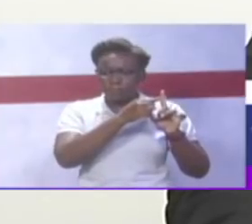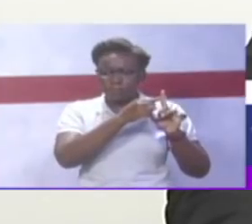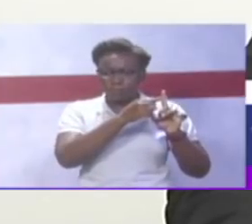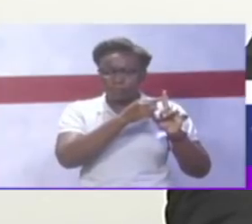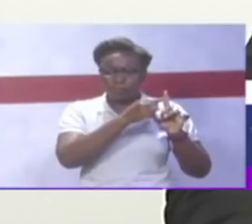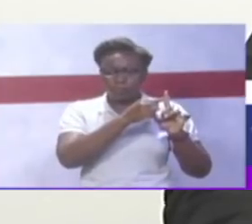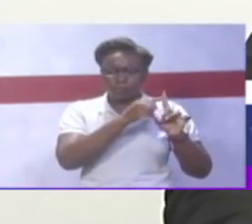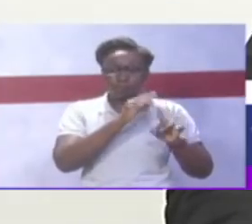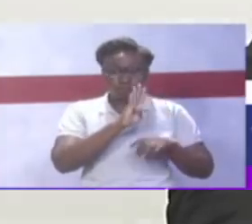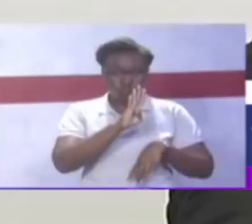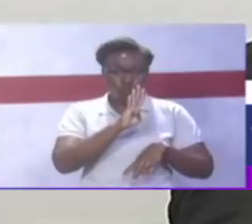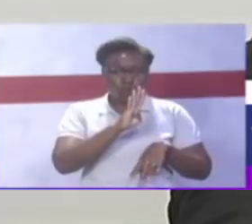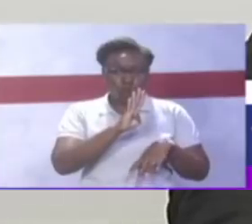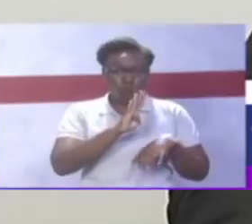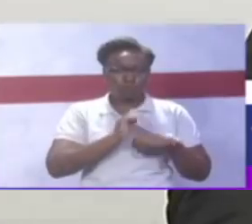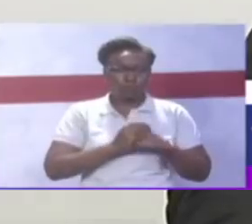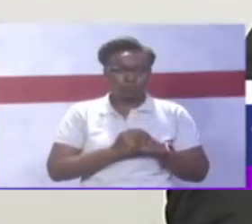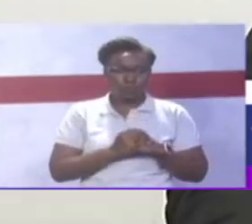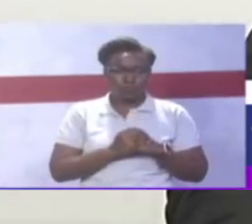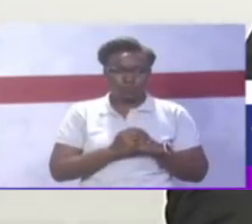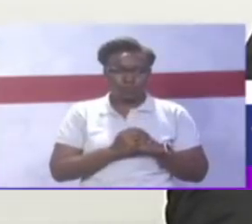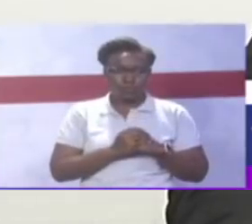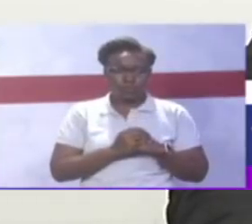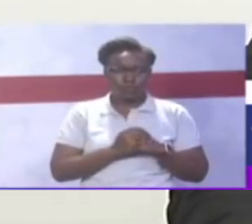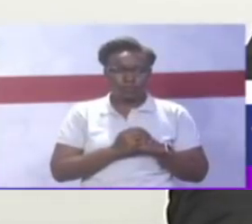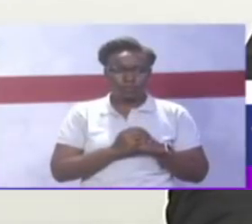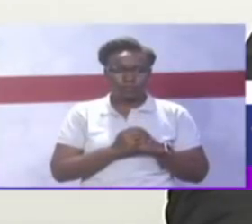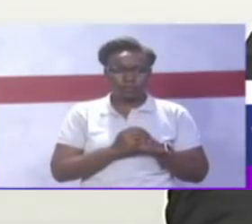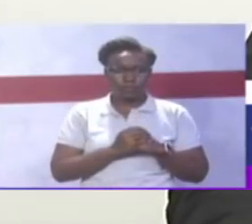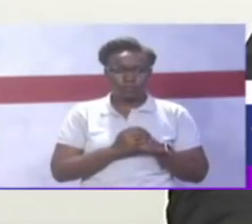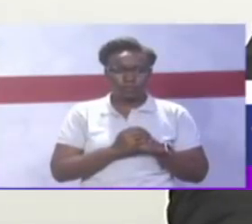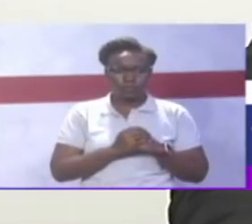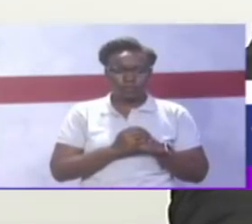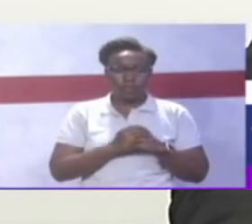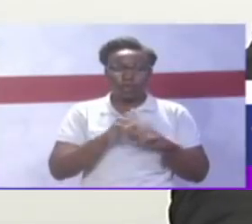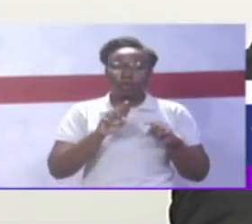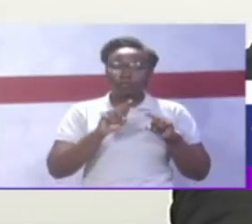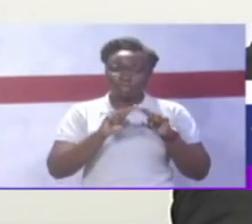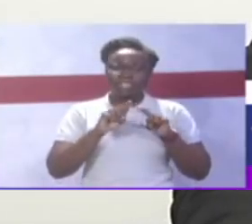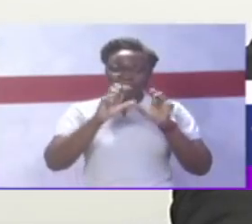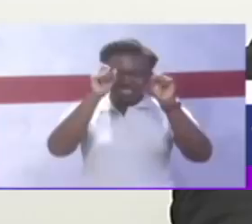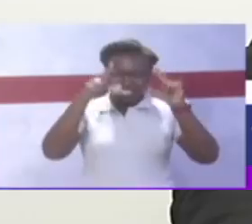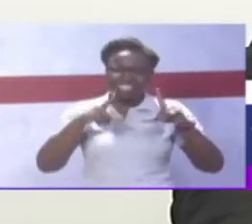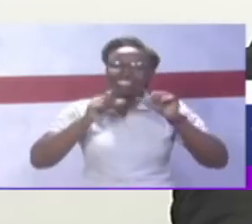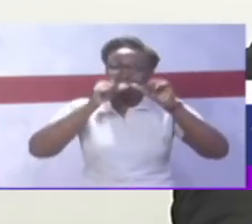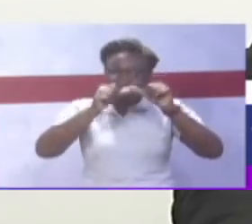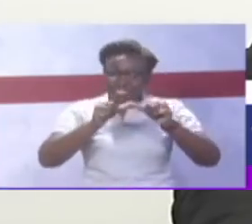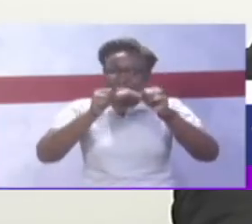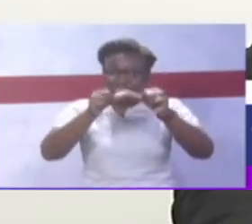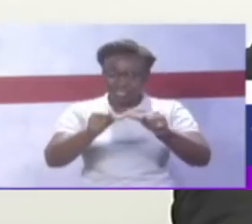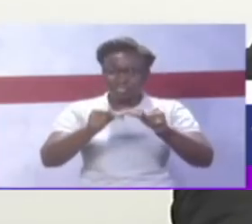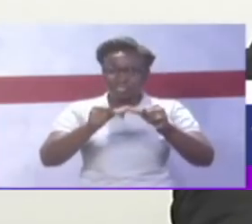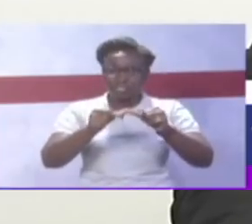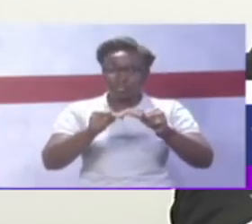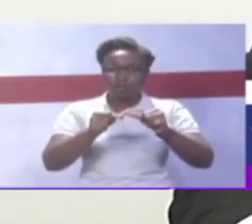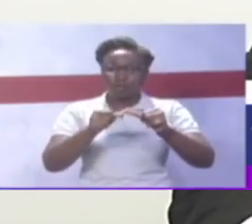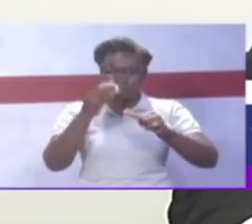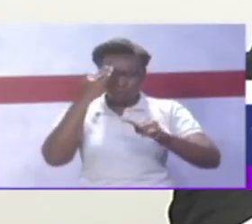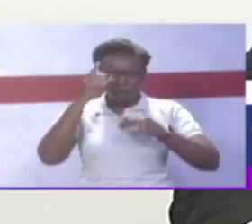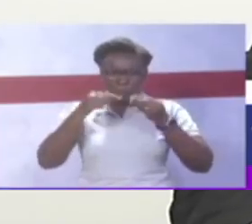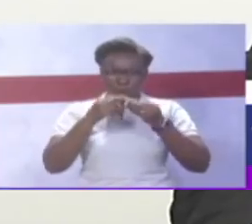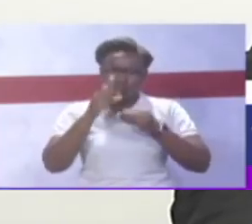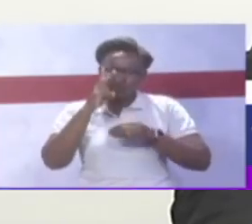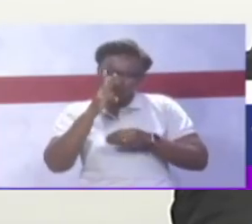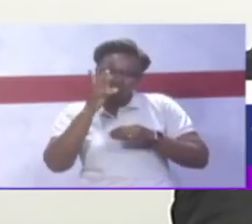Those cases themselves have not been deemed Delta as yet. Of course, testing is ongoing, noting that it takes about 2 to 3 weeks to get that